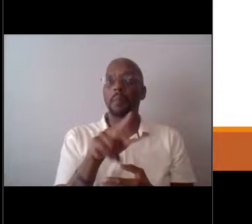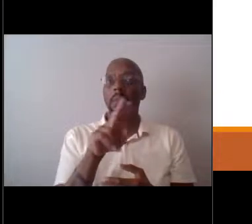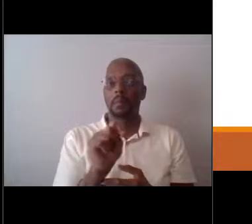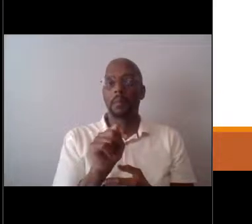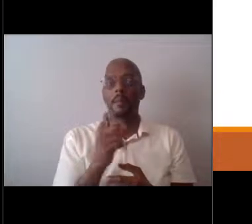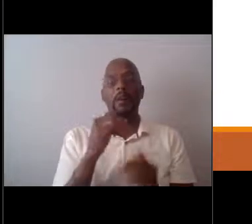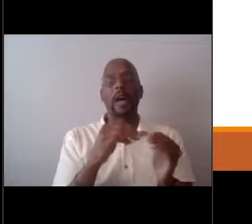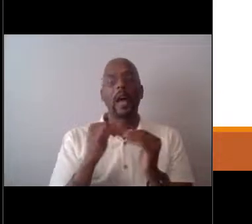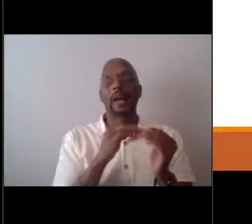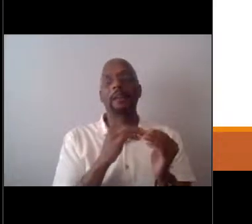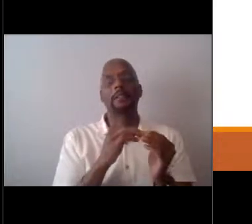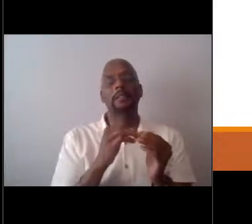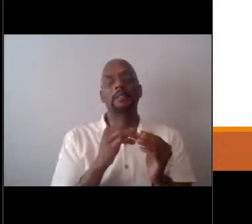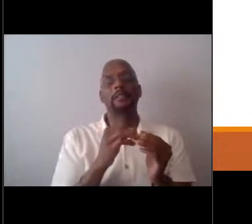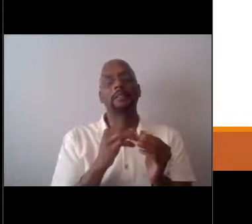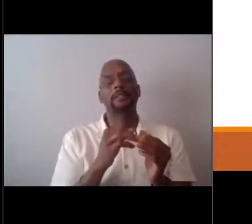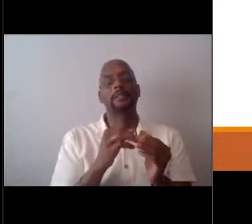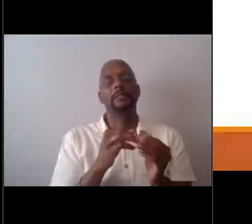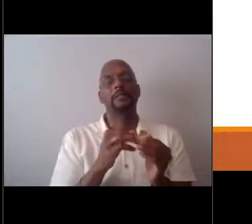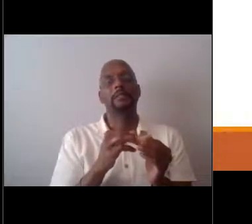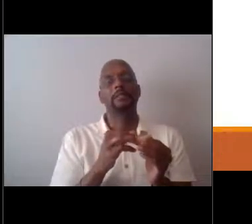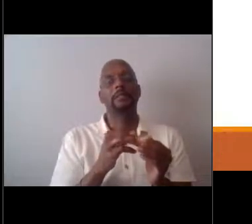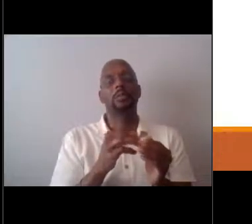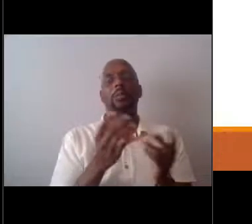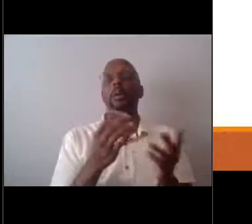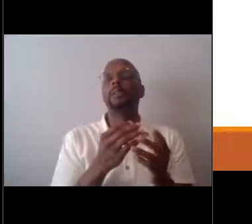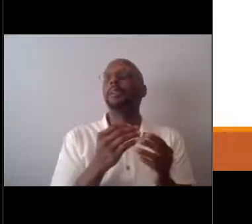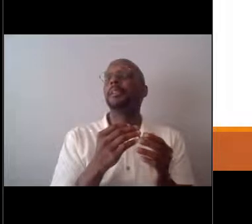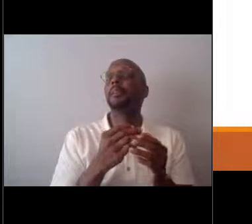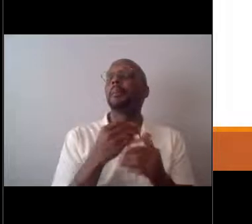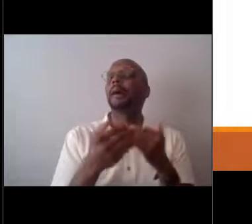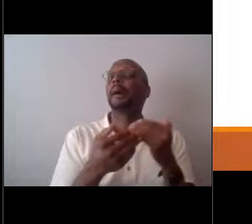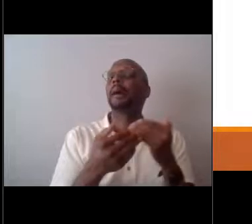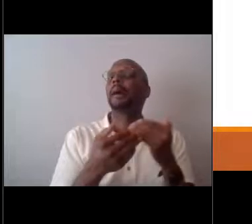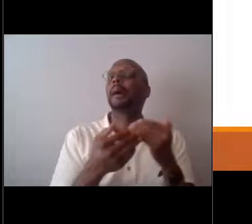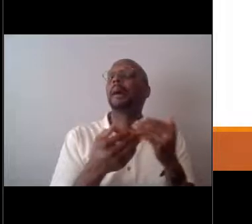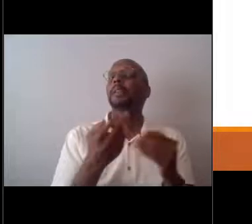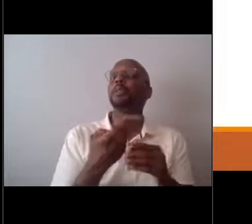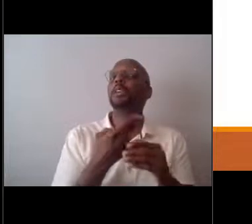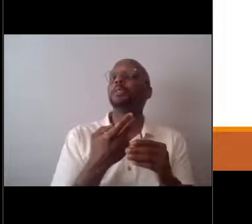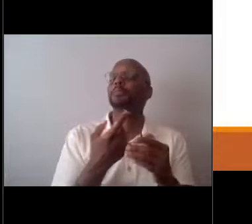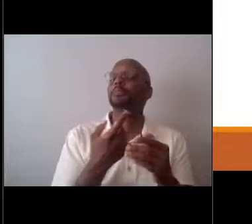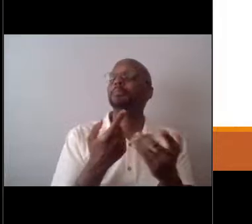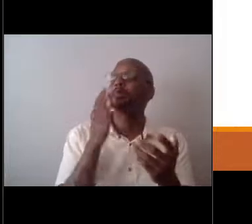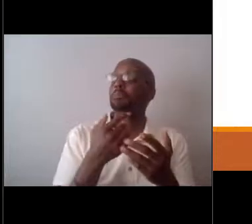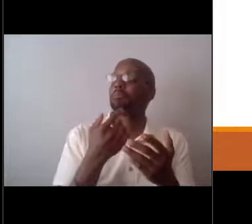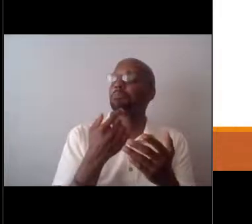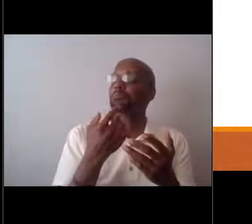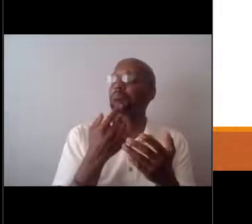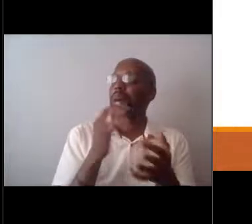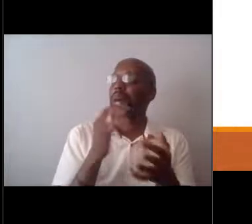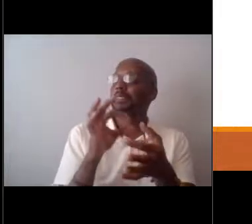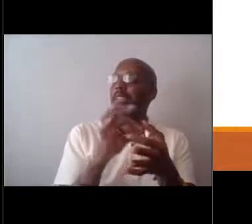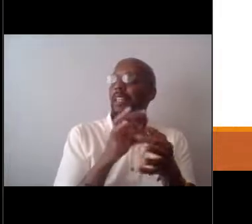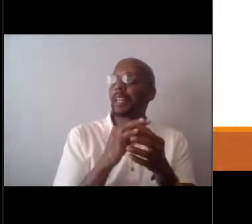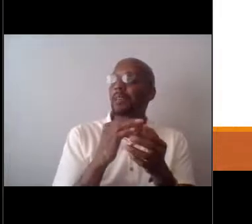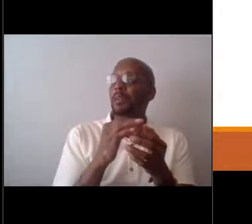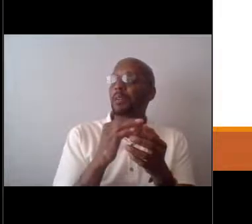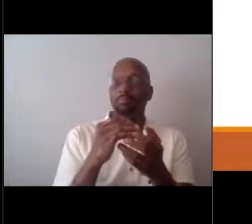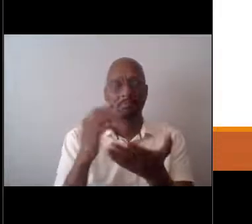our approach, the underlying methodology and the data sources that we are using. As I've mentioned repeatedly, we're seeking input on the